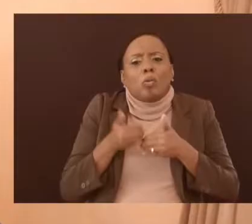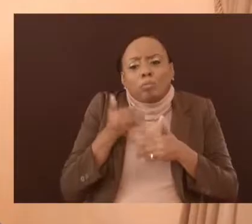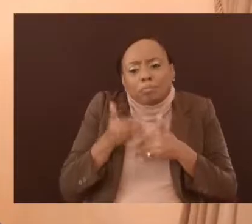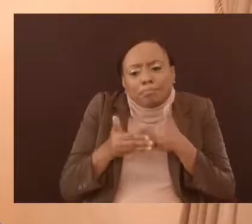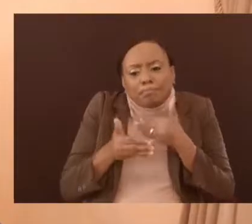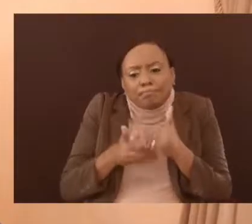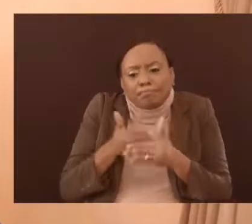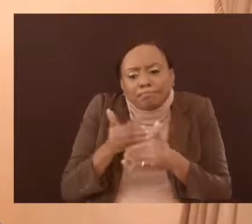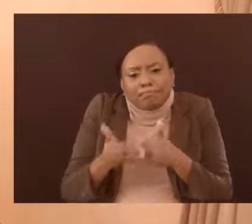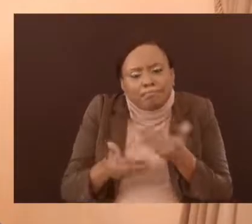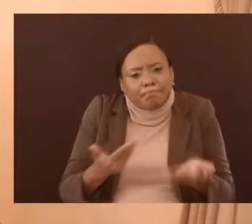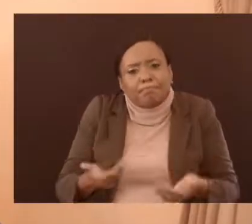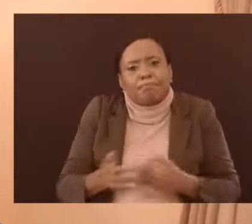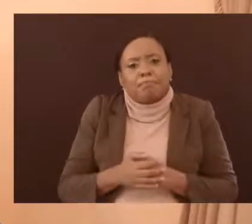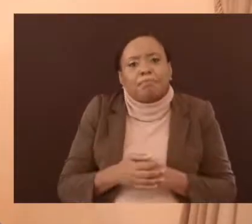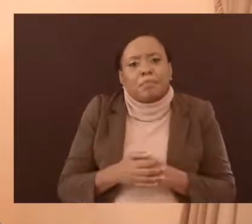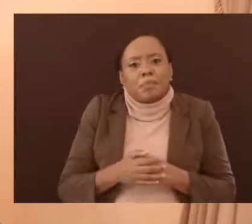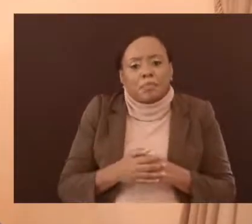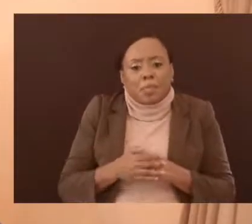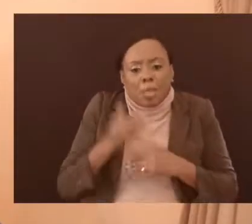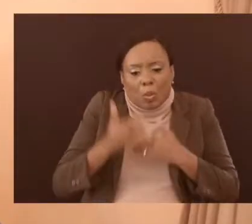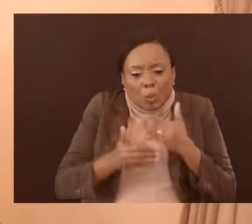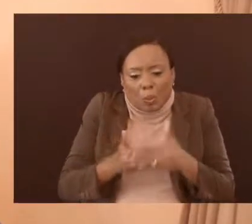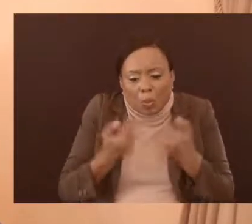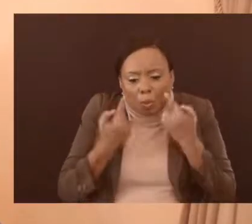go. So we are making a